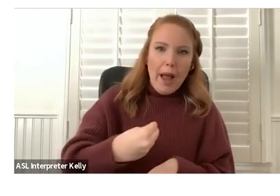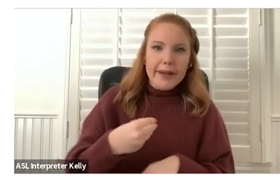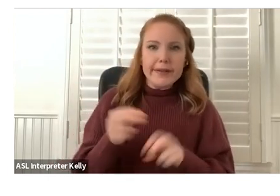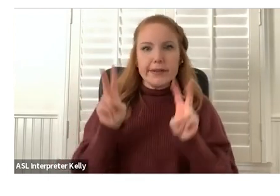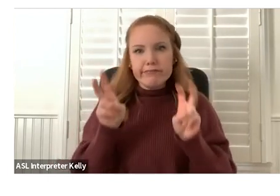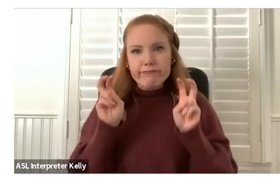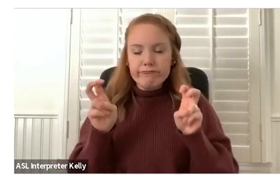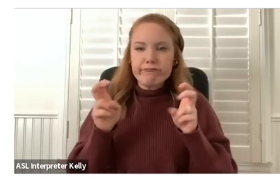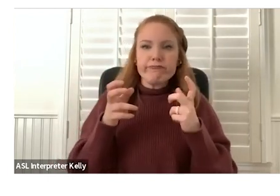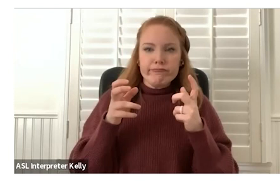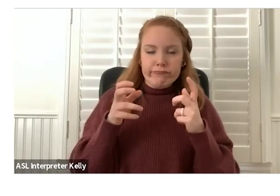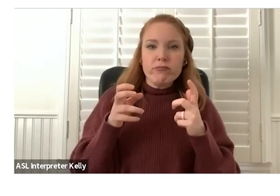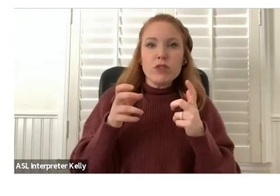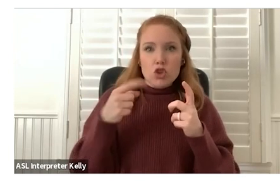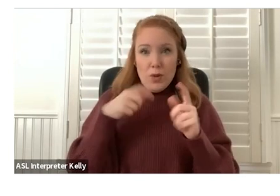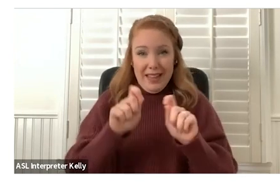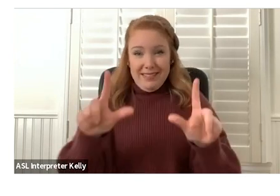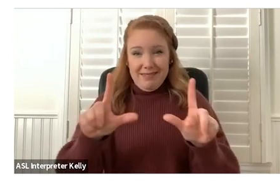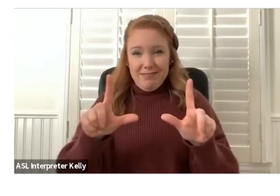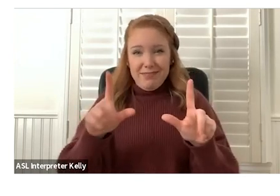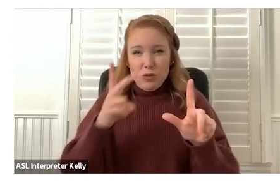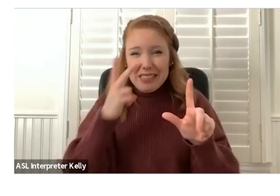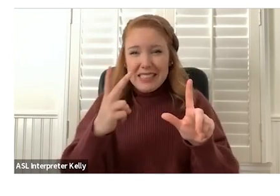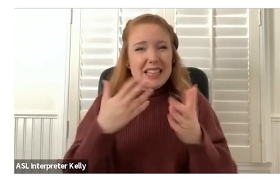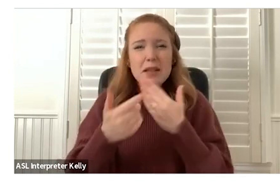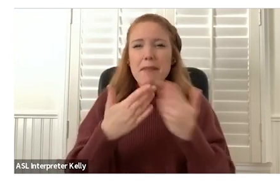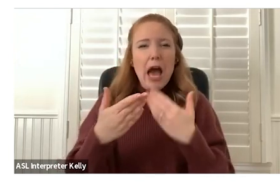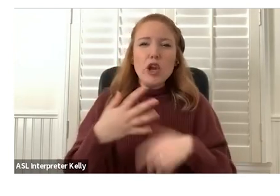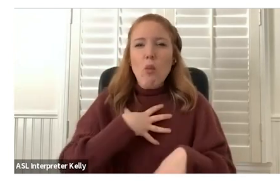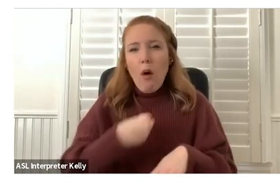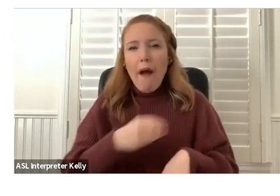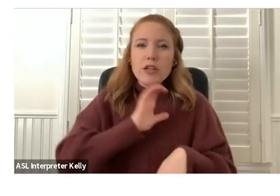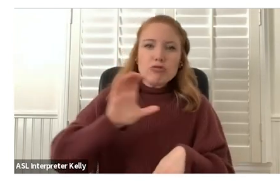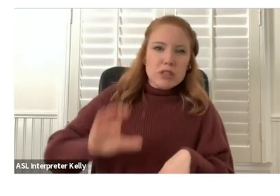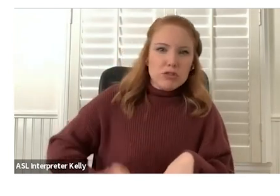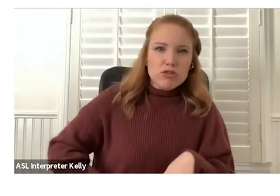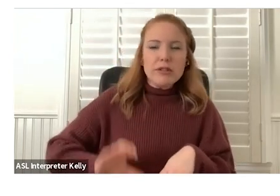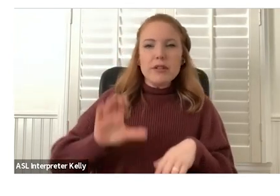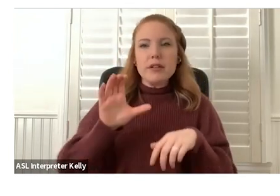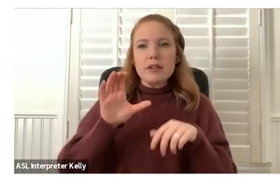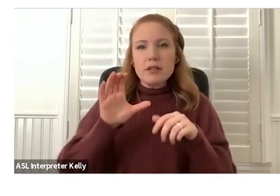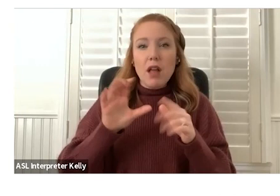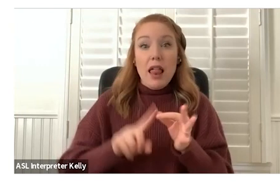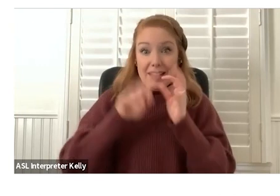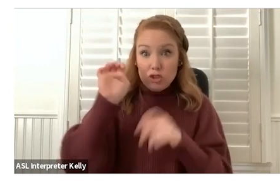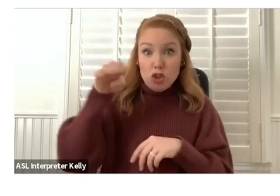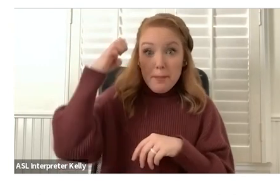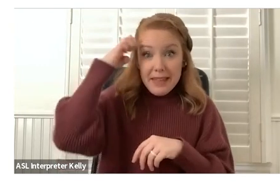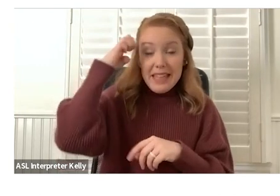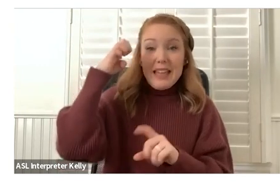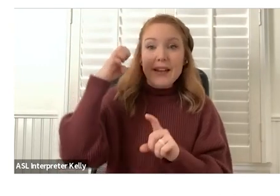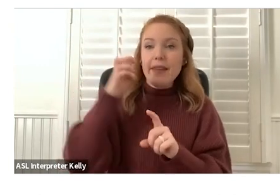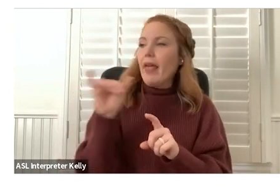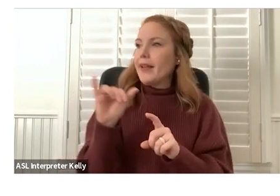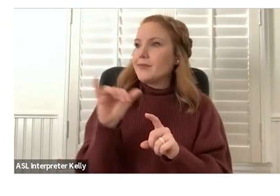40 years before Columbus quote, discovered the Americas, but we know he invaded the Americas. So in